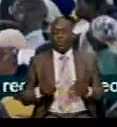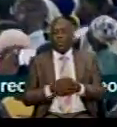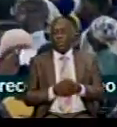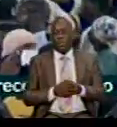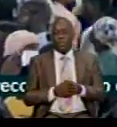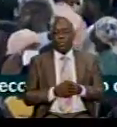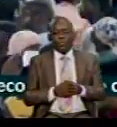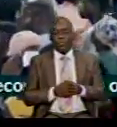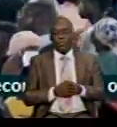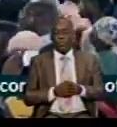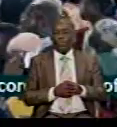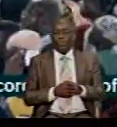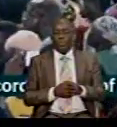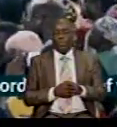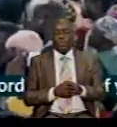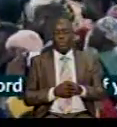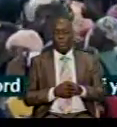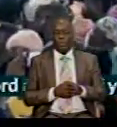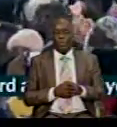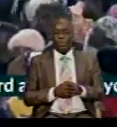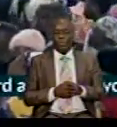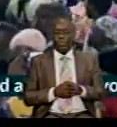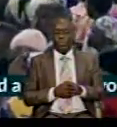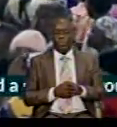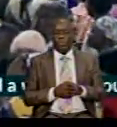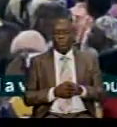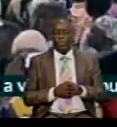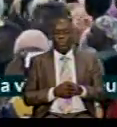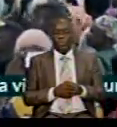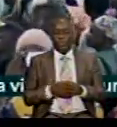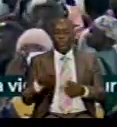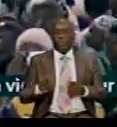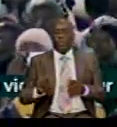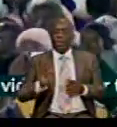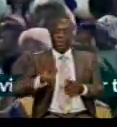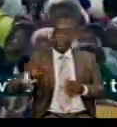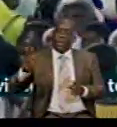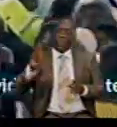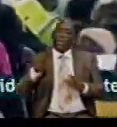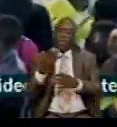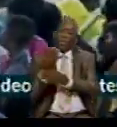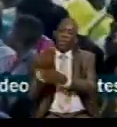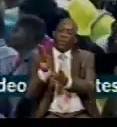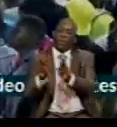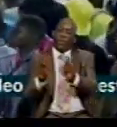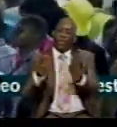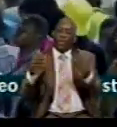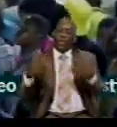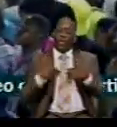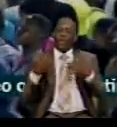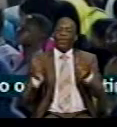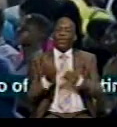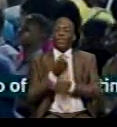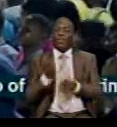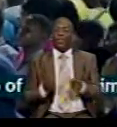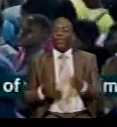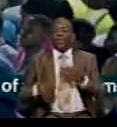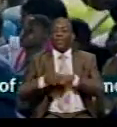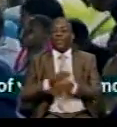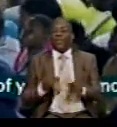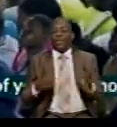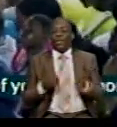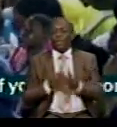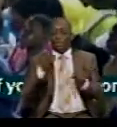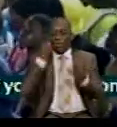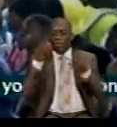a pris le relais. The right hand has taken over. La main droite a pris le relais. You see? Vous pouvez voir? Okay. It is happening. Listen,